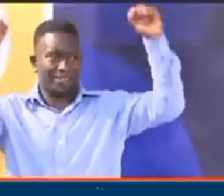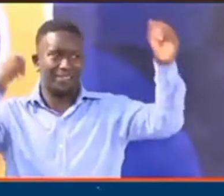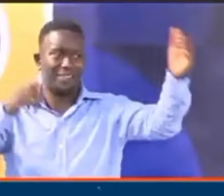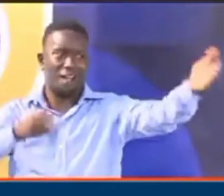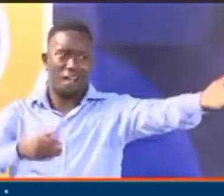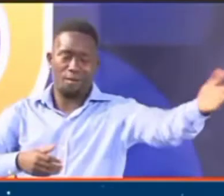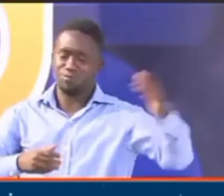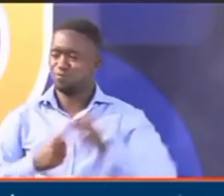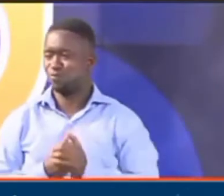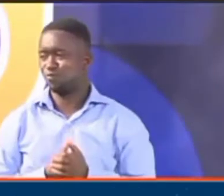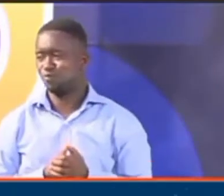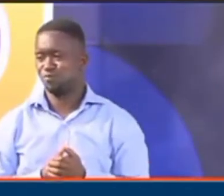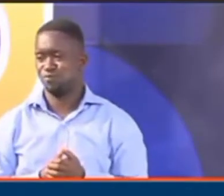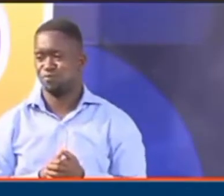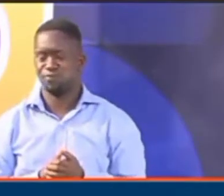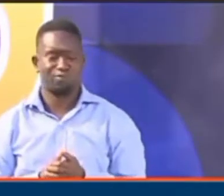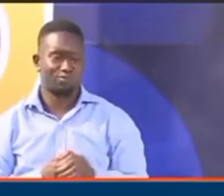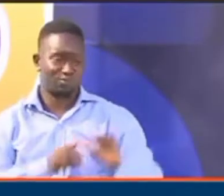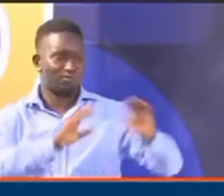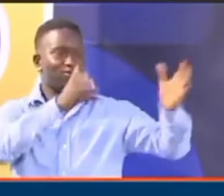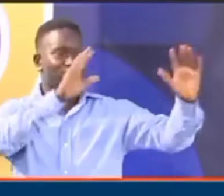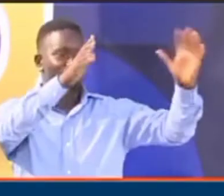the...